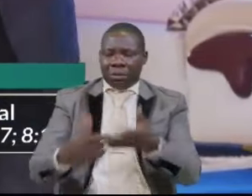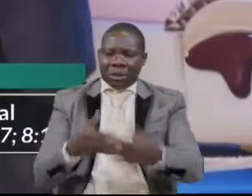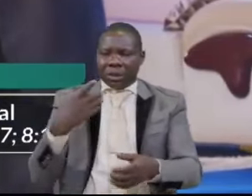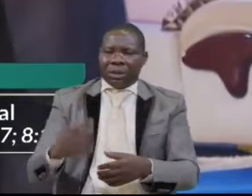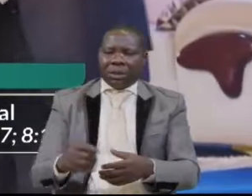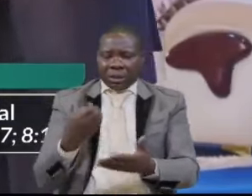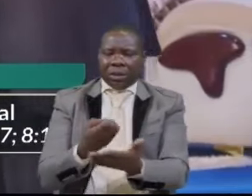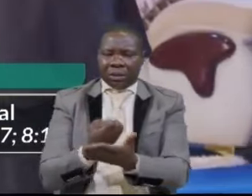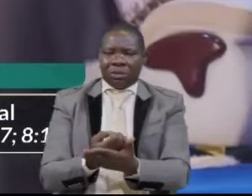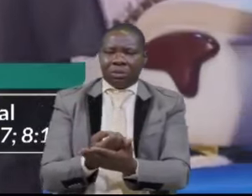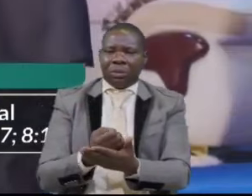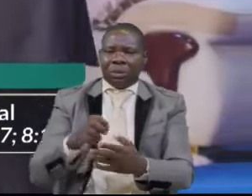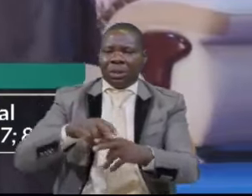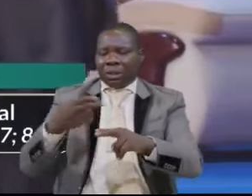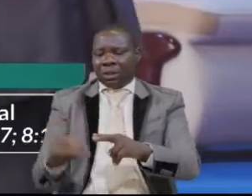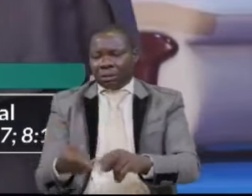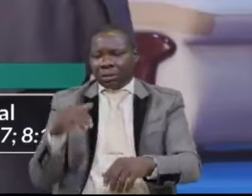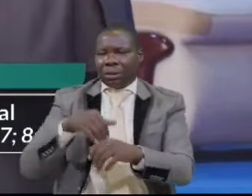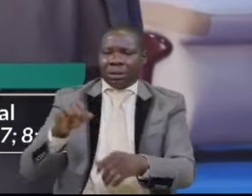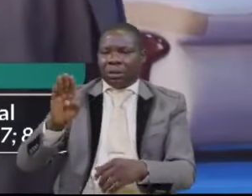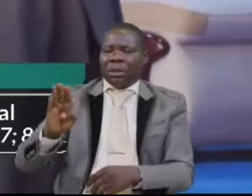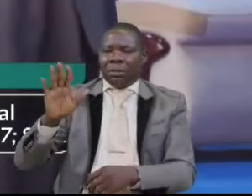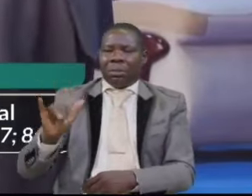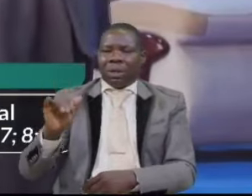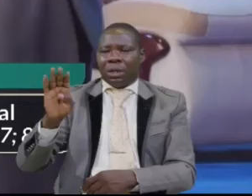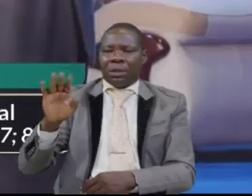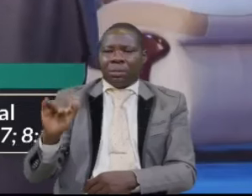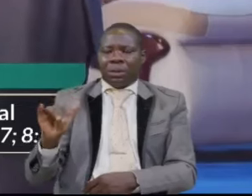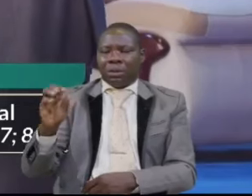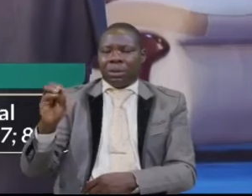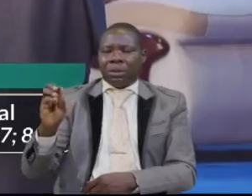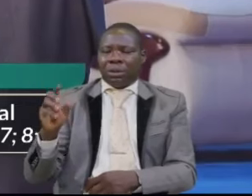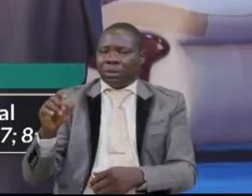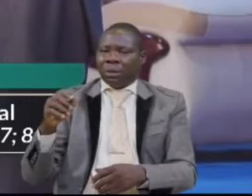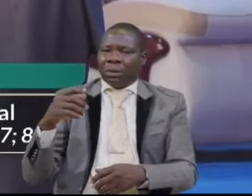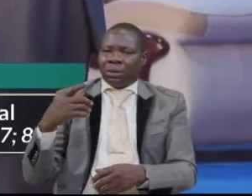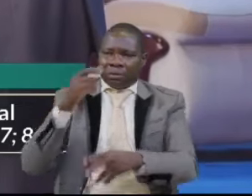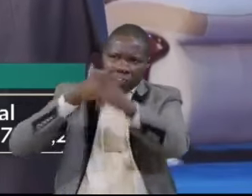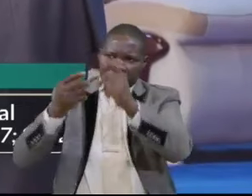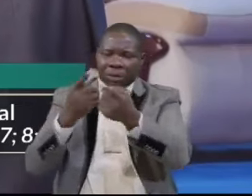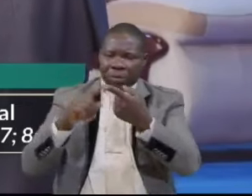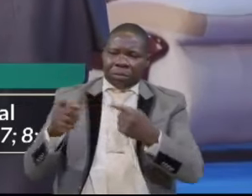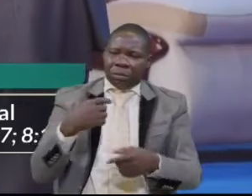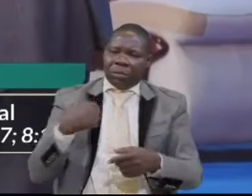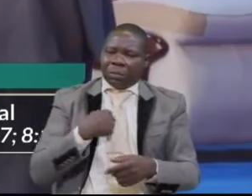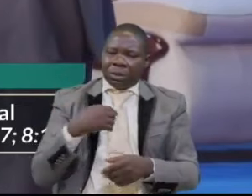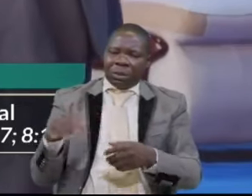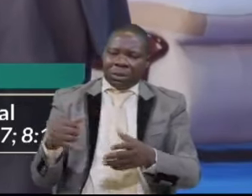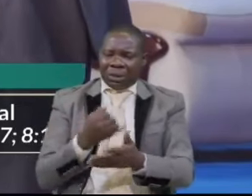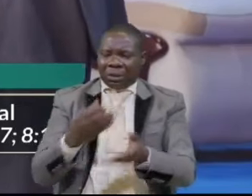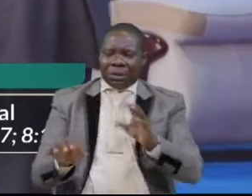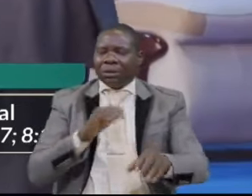A vision came to me. It doesn't matter the brutality of the man on the throne, the brutality